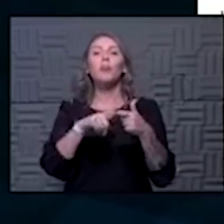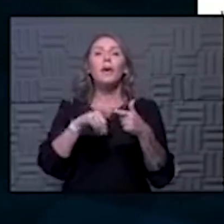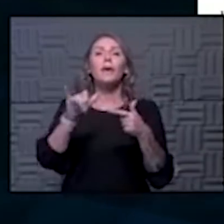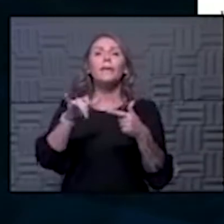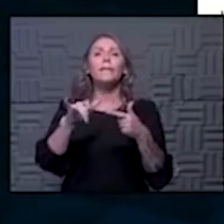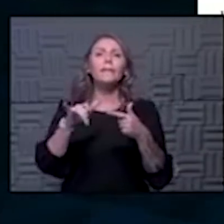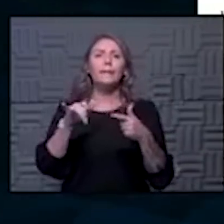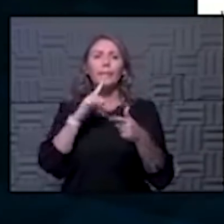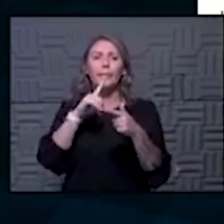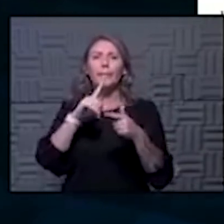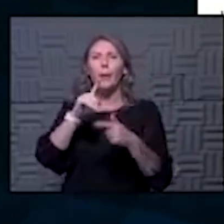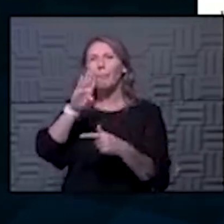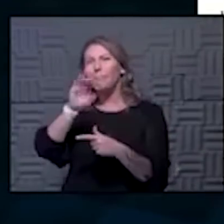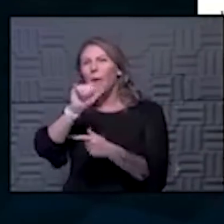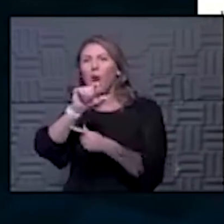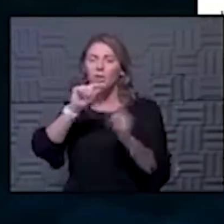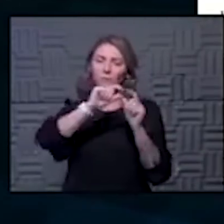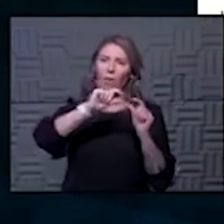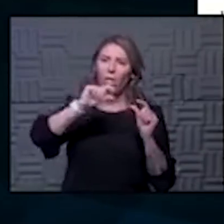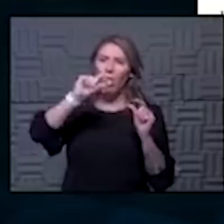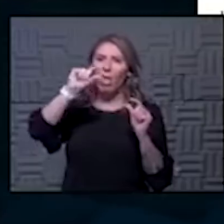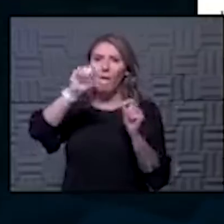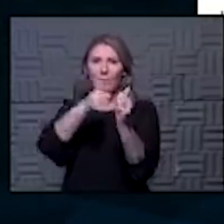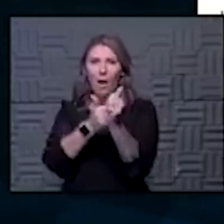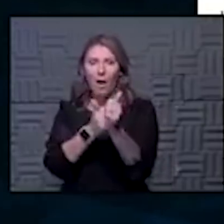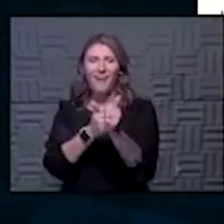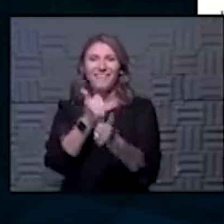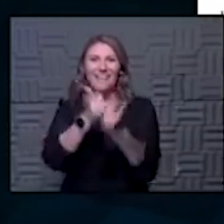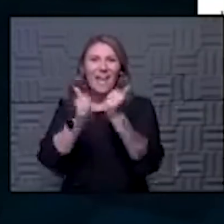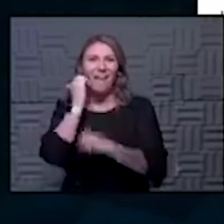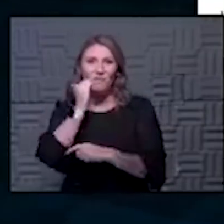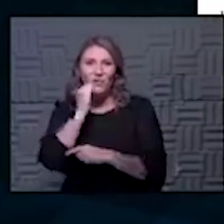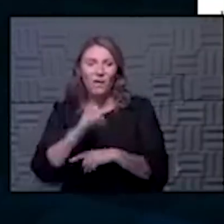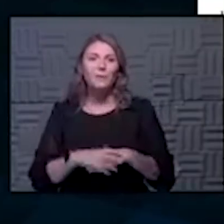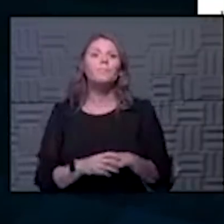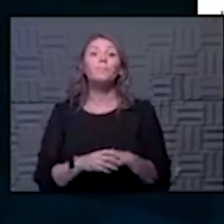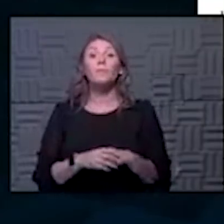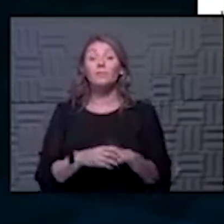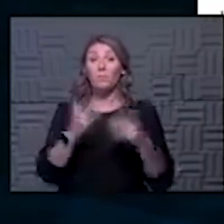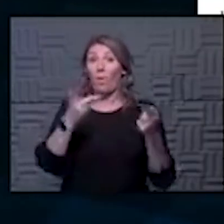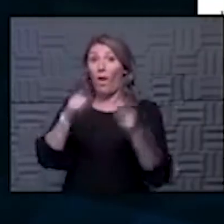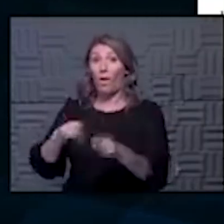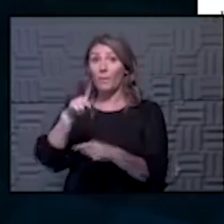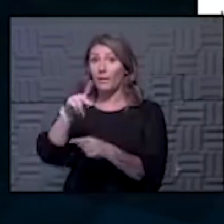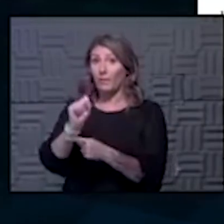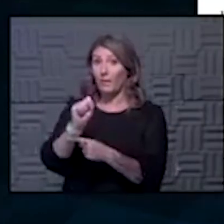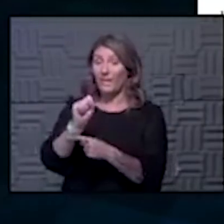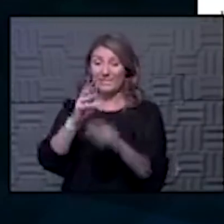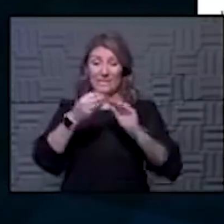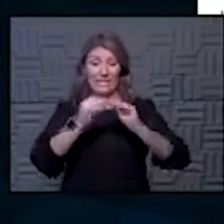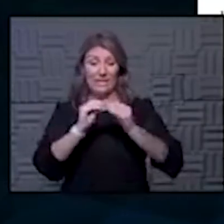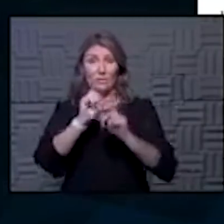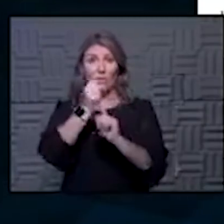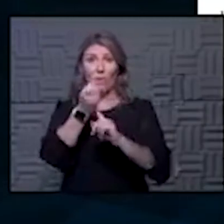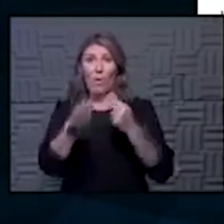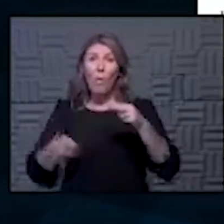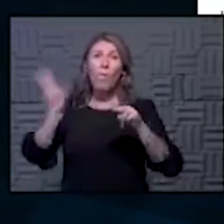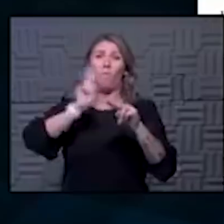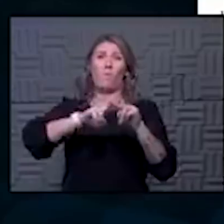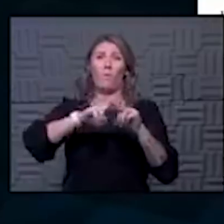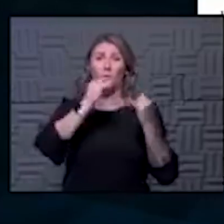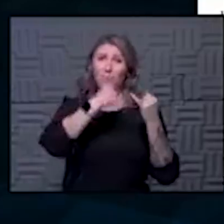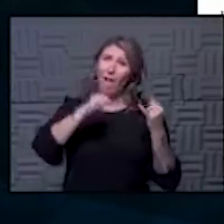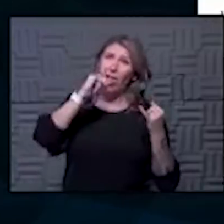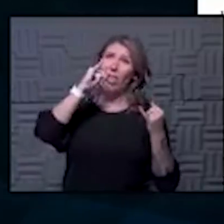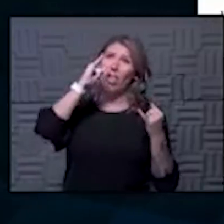of cases reported in that given day. And so you can see what has happened in Kansas. The actual number of cases have increased dramatically, which is